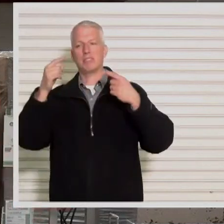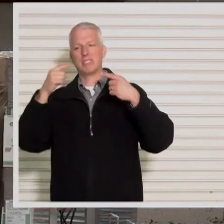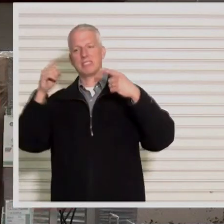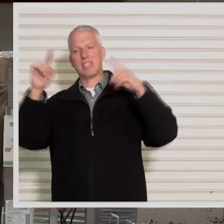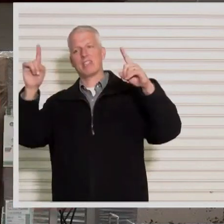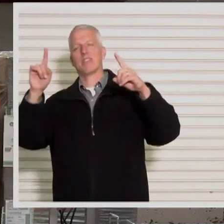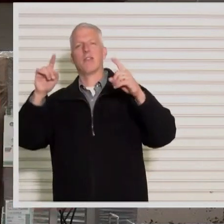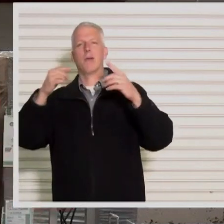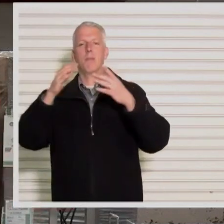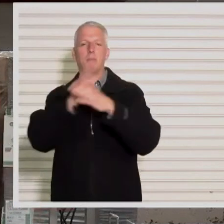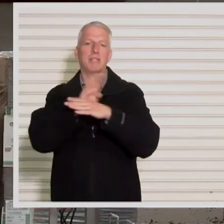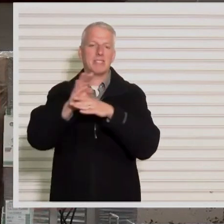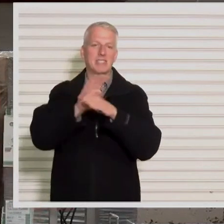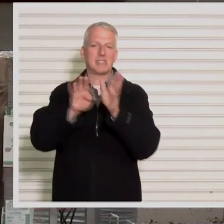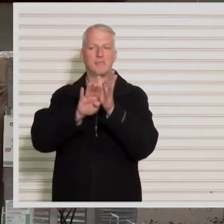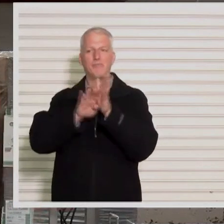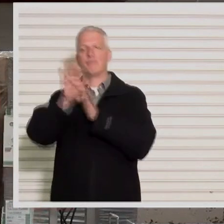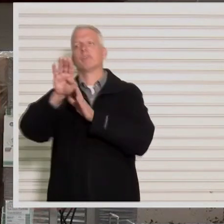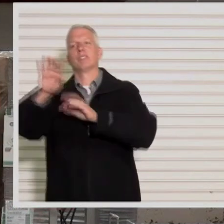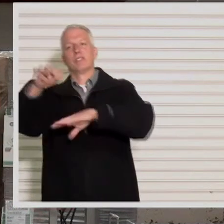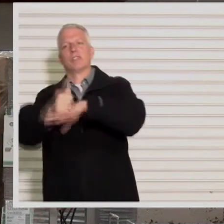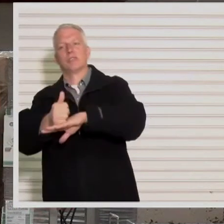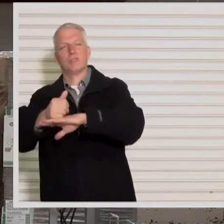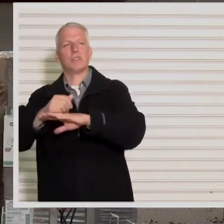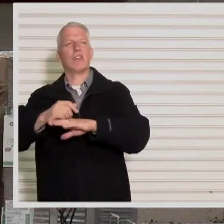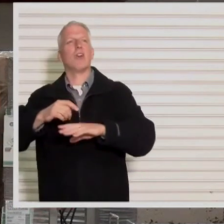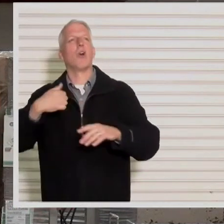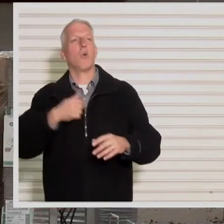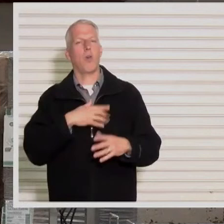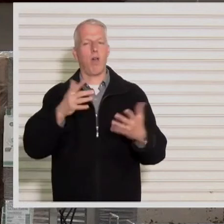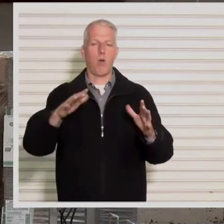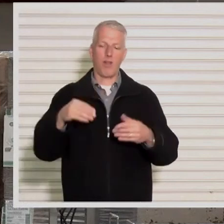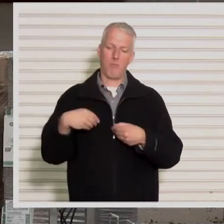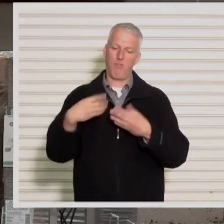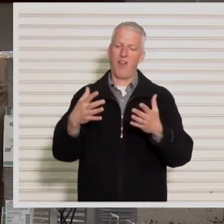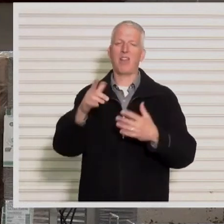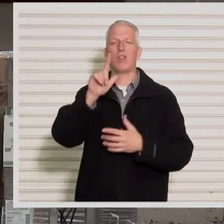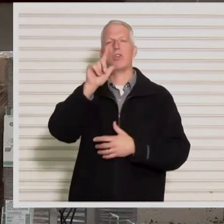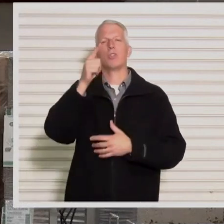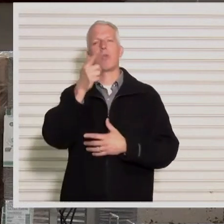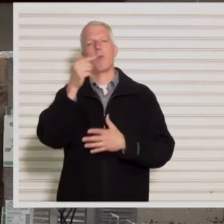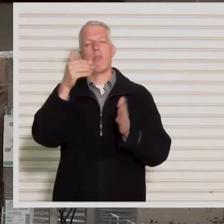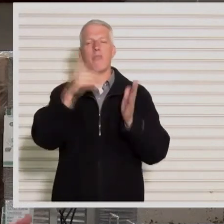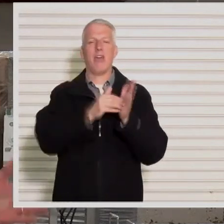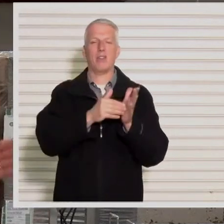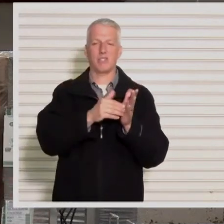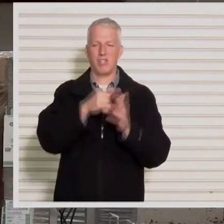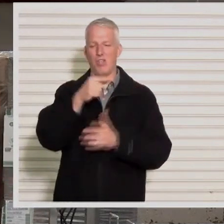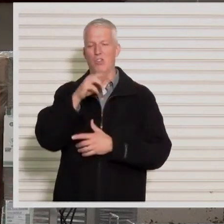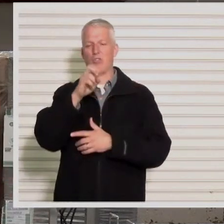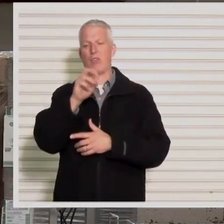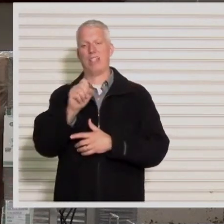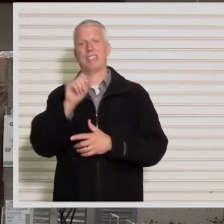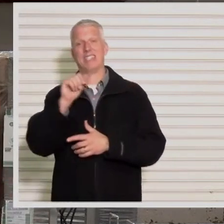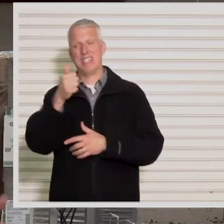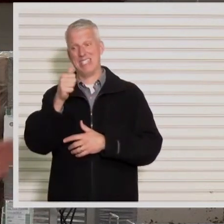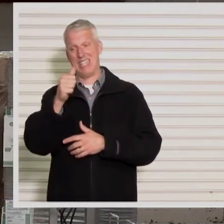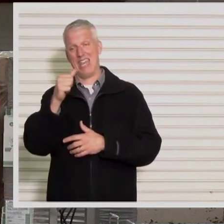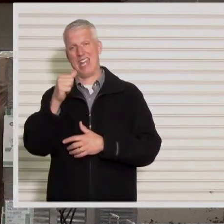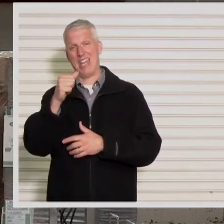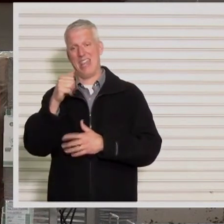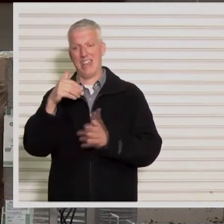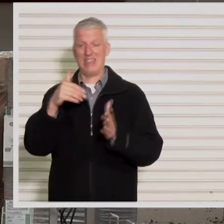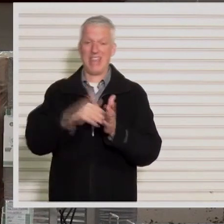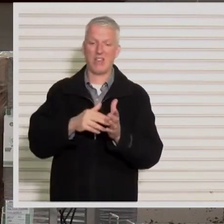November, December, where we've already provided 21,000 grants, 10+ thousand more this